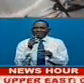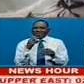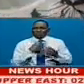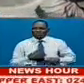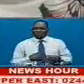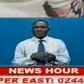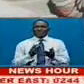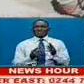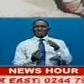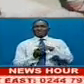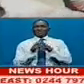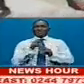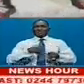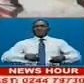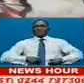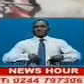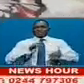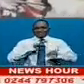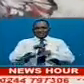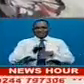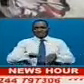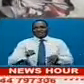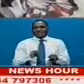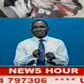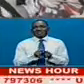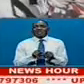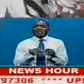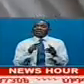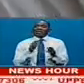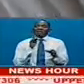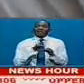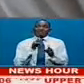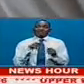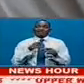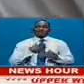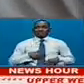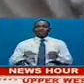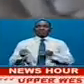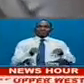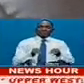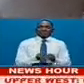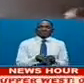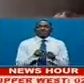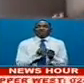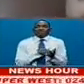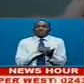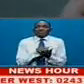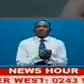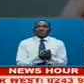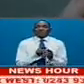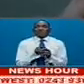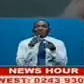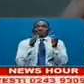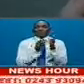neurological disorder that appears in infancy or early childhood and permanently affects the body movement and muscle